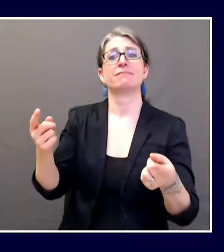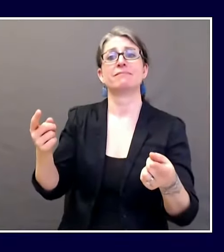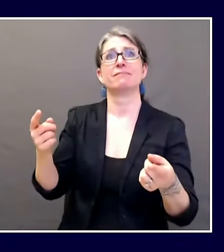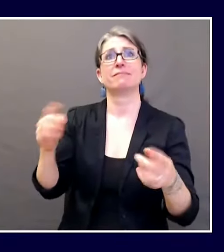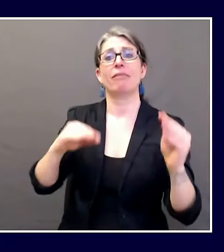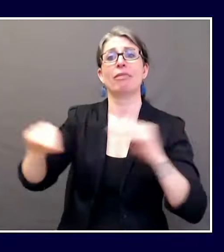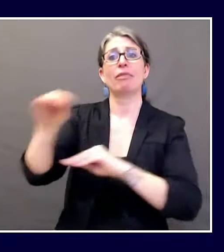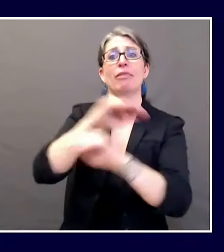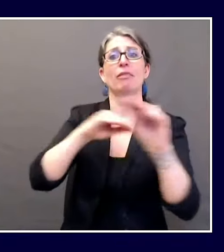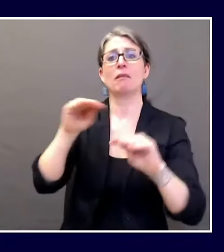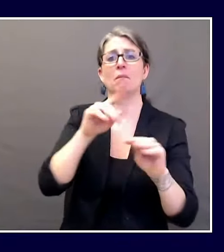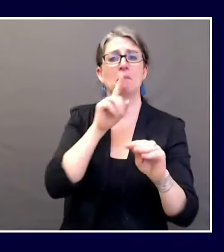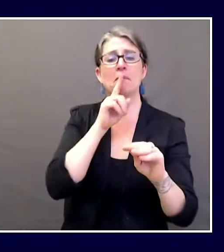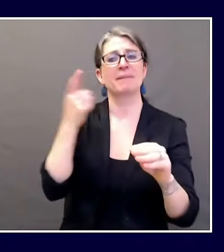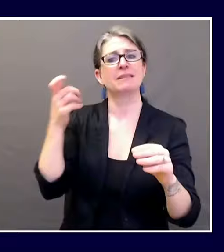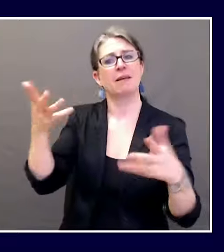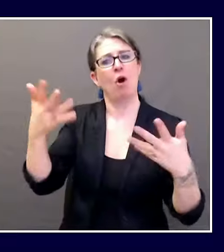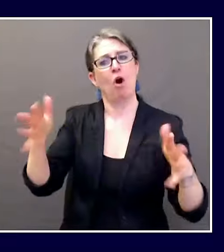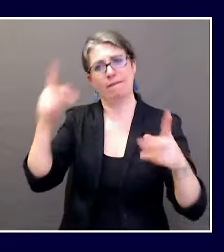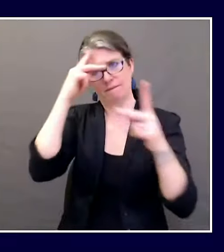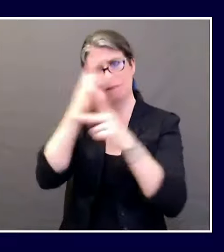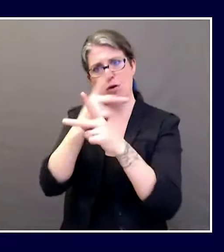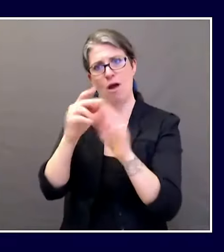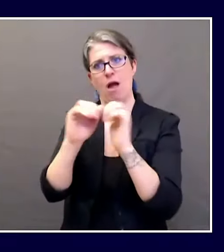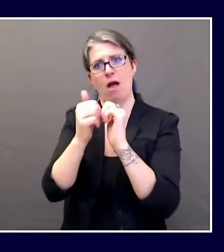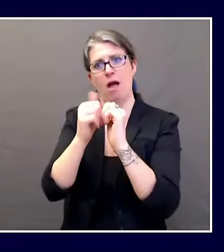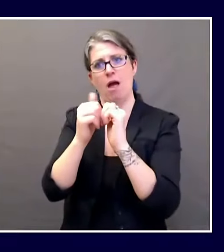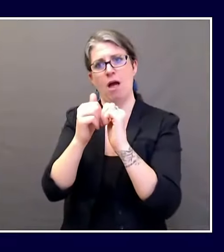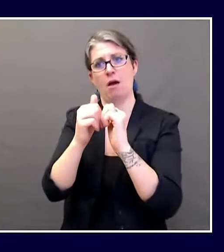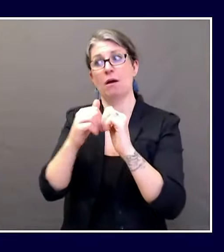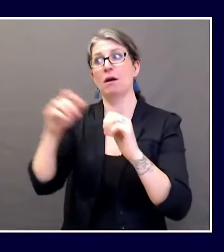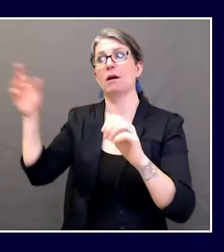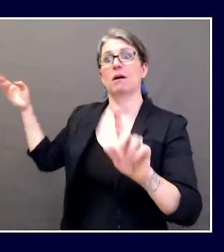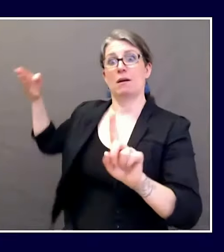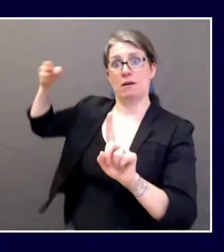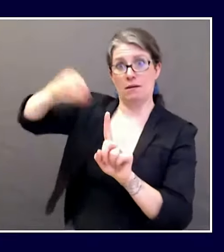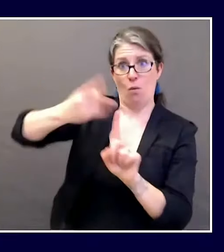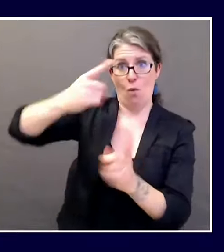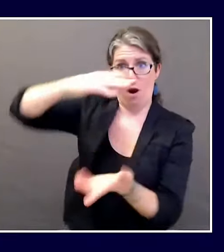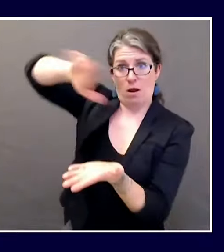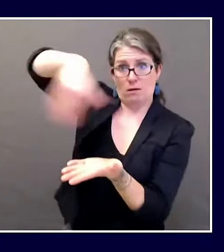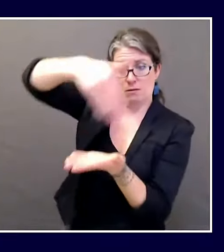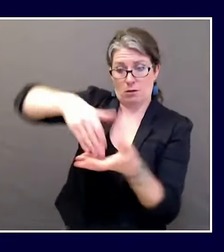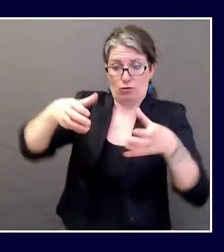Okay, thank you. Yep, let me give the final question for the afternoon over to Dustin.